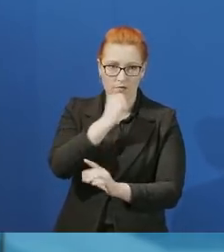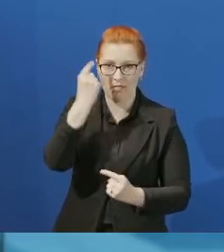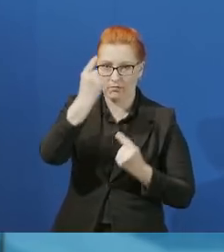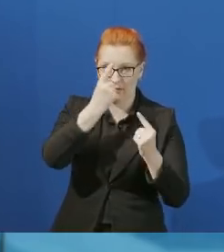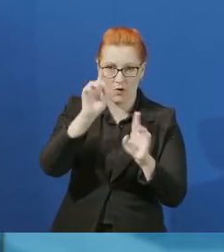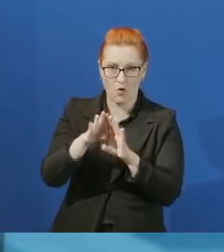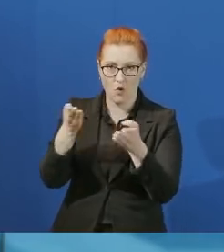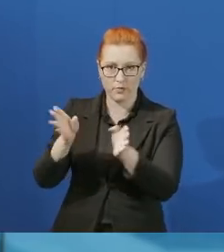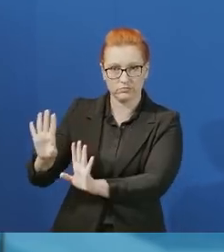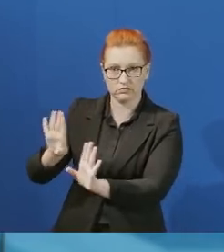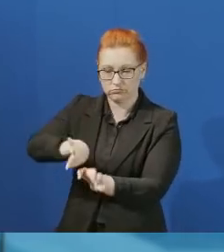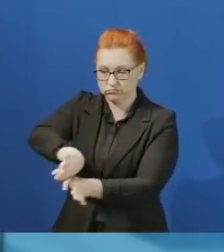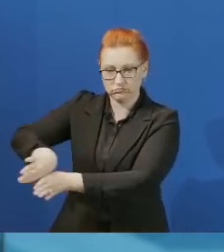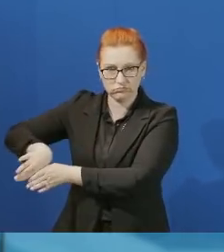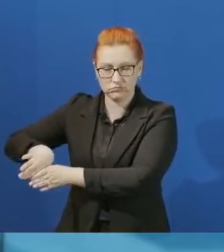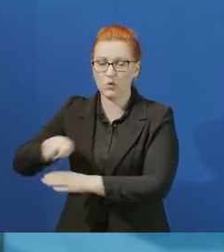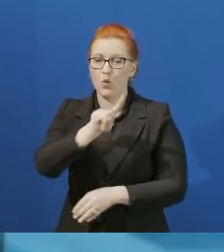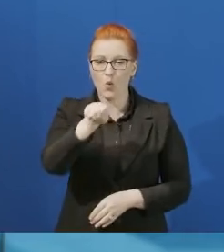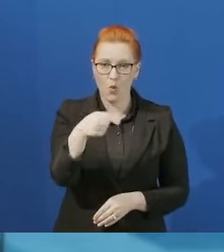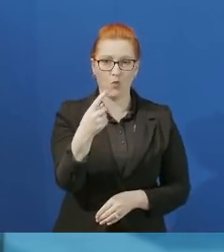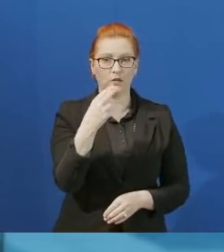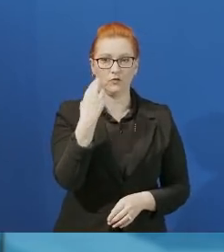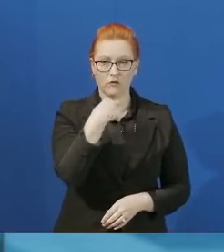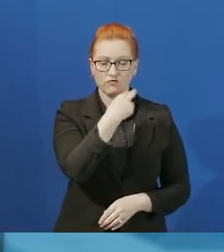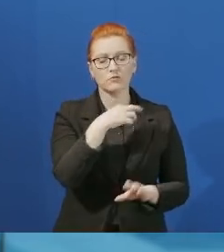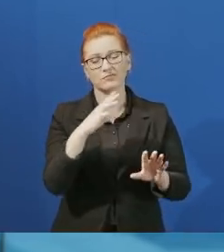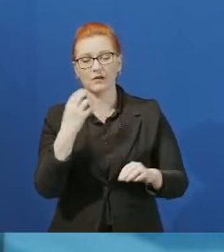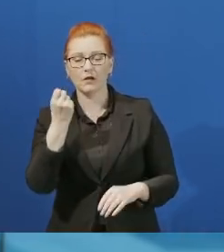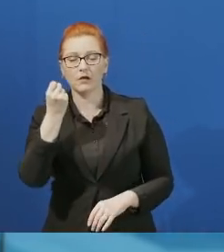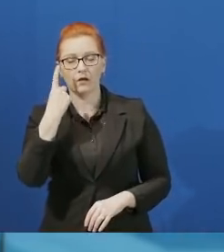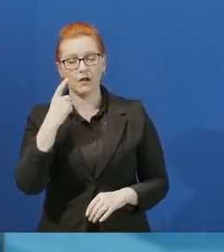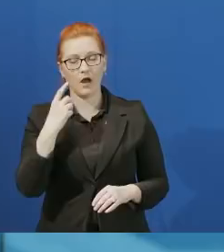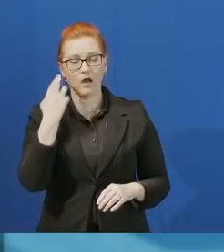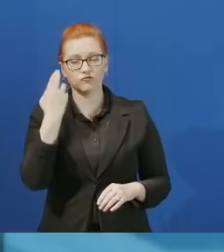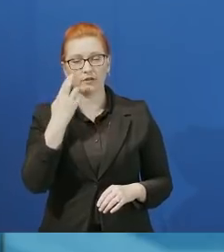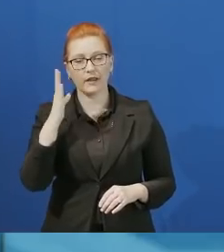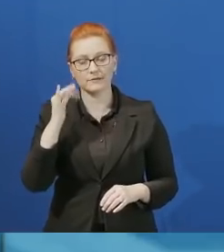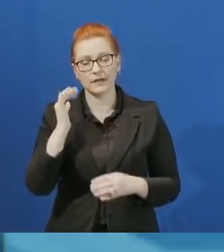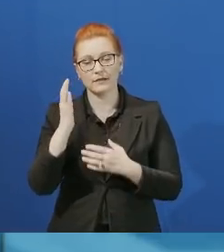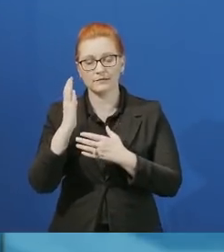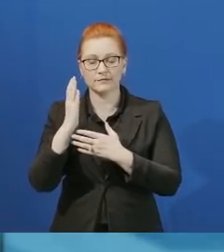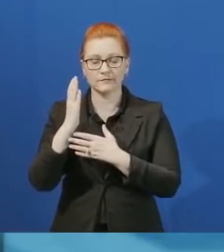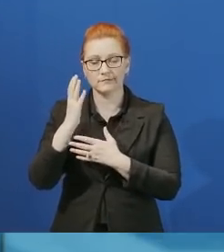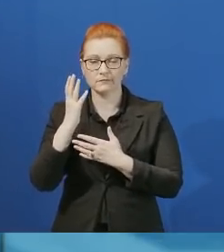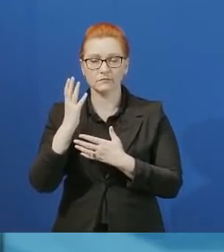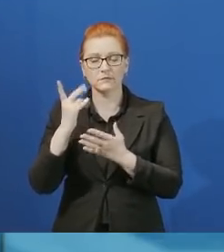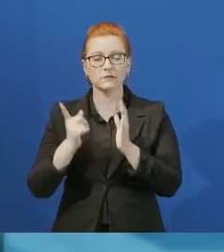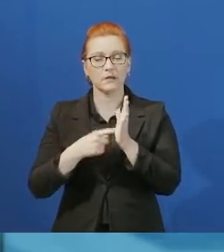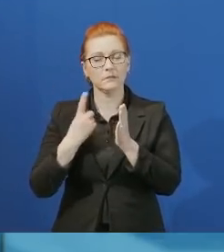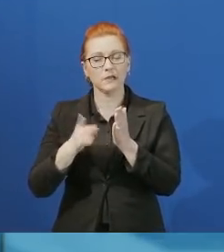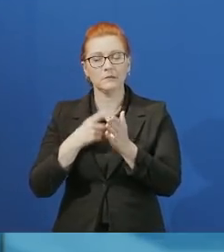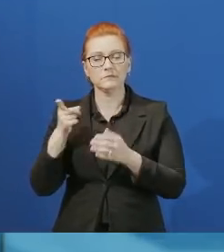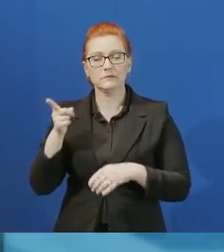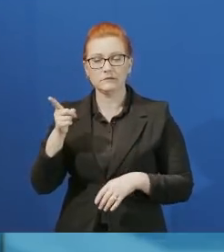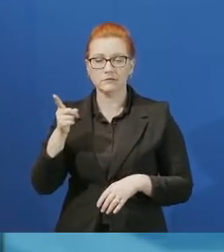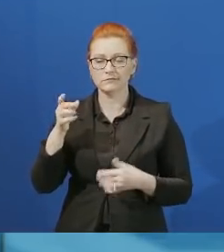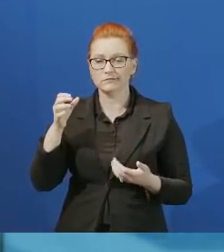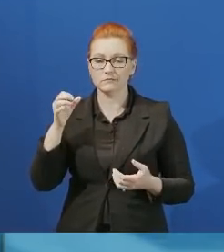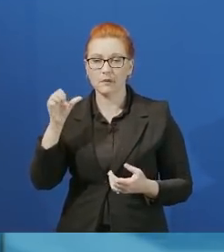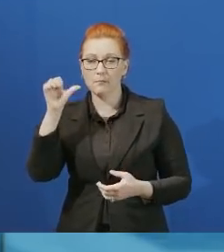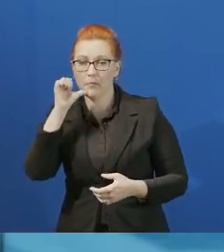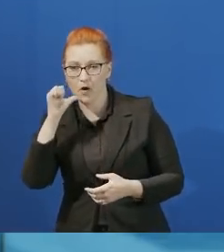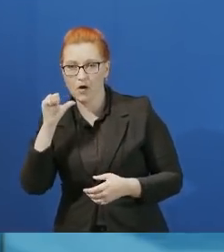dine-in restaurants, and I realize that there are some bars or pubs where they serve